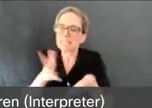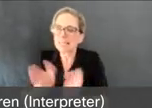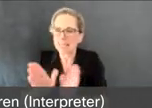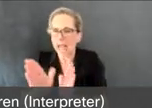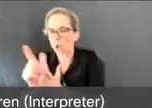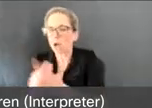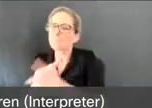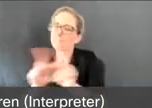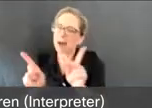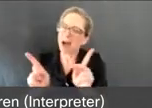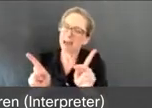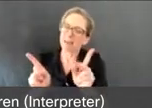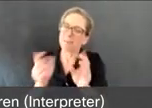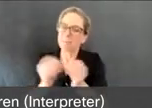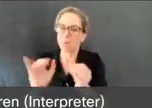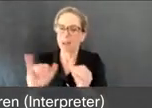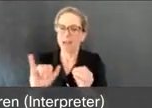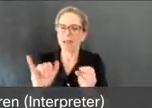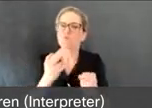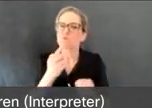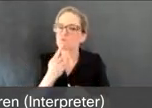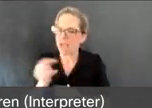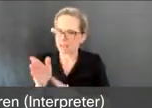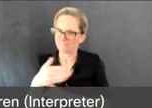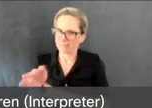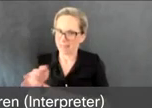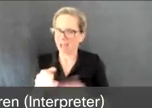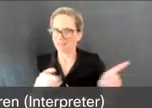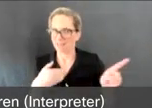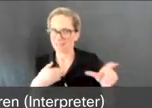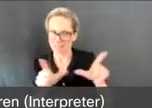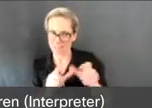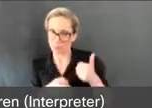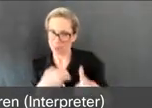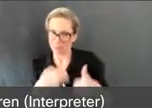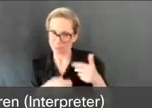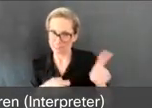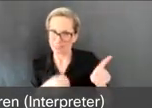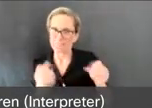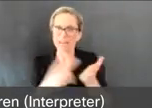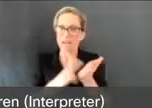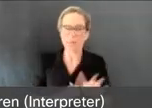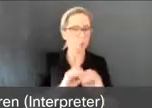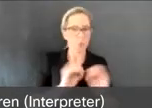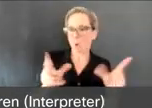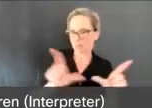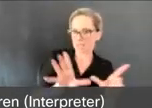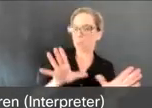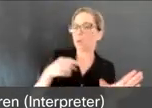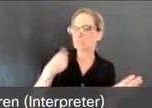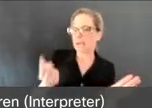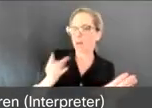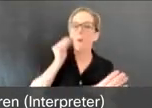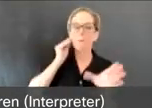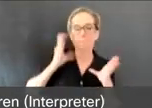that there is a licensing problem, because a lot of unlicensed contractors will tell homeowners